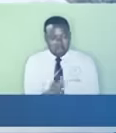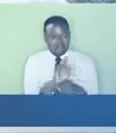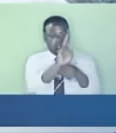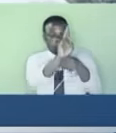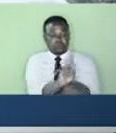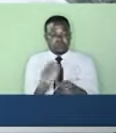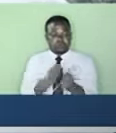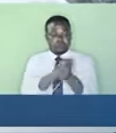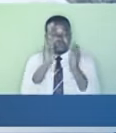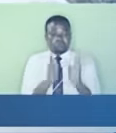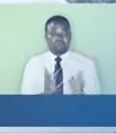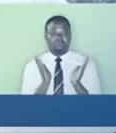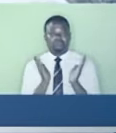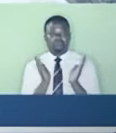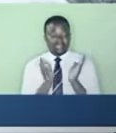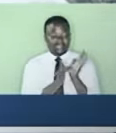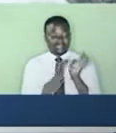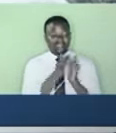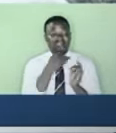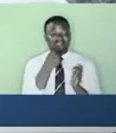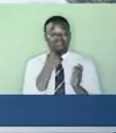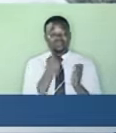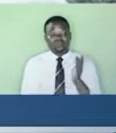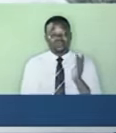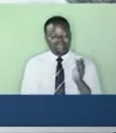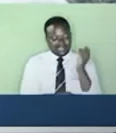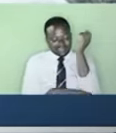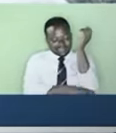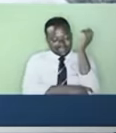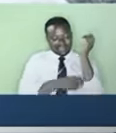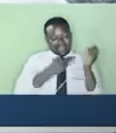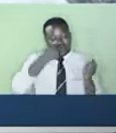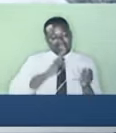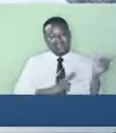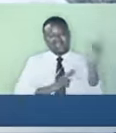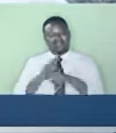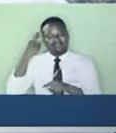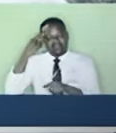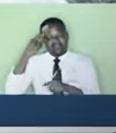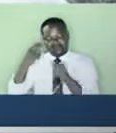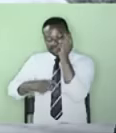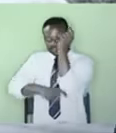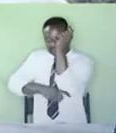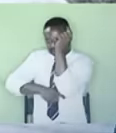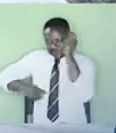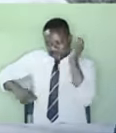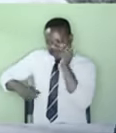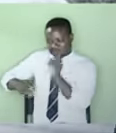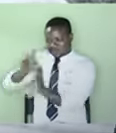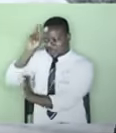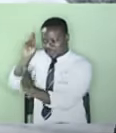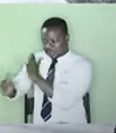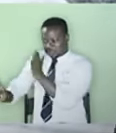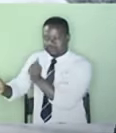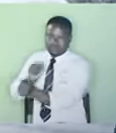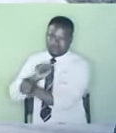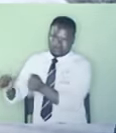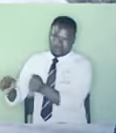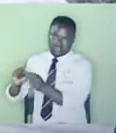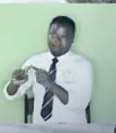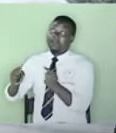Jesus says the thief comes not, but to steal, to kill, and to destroy. But thanks be to